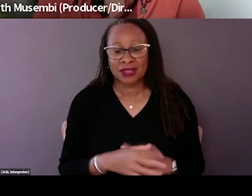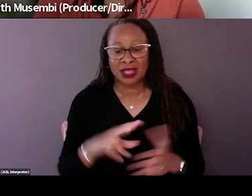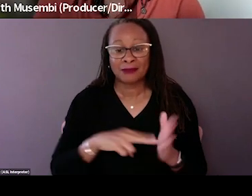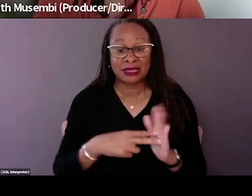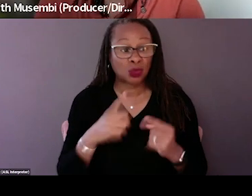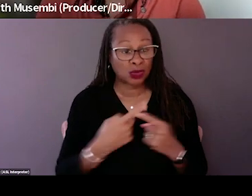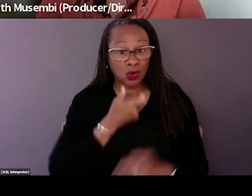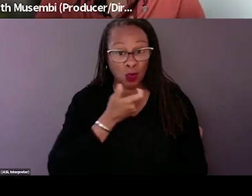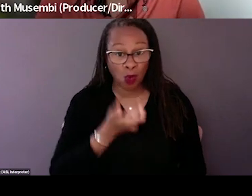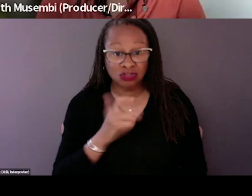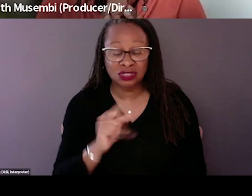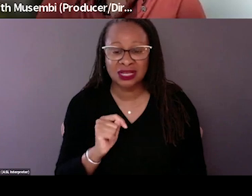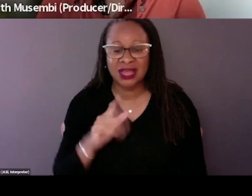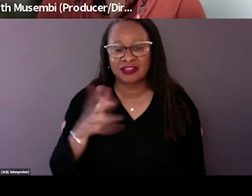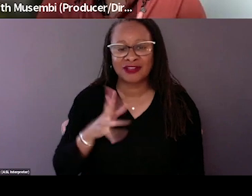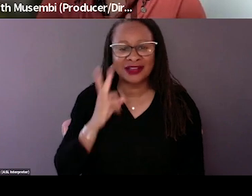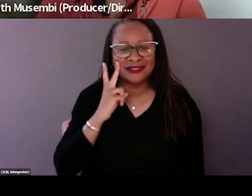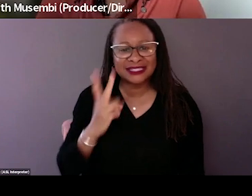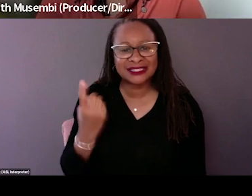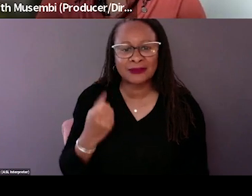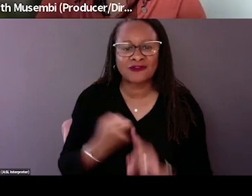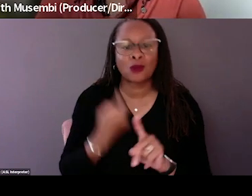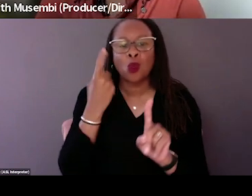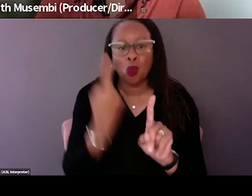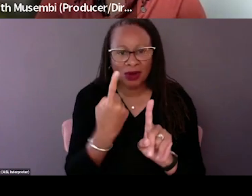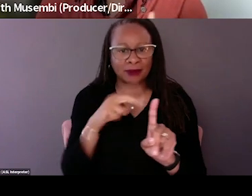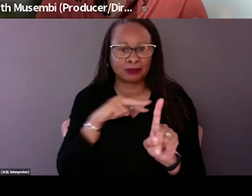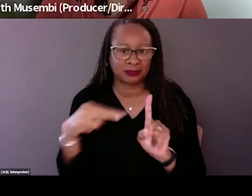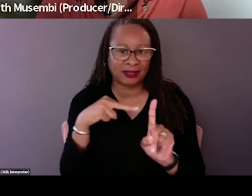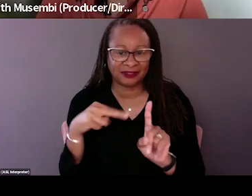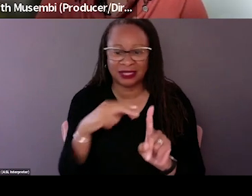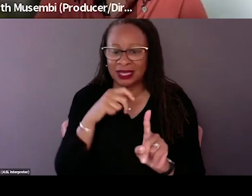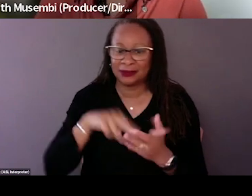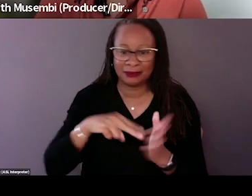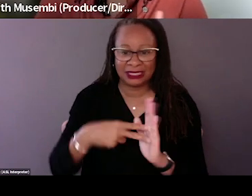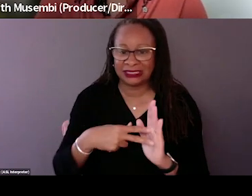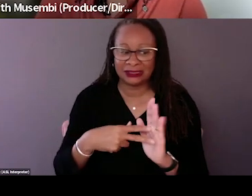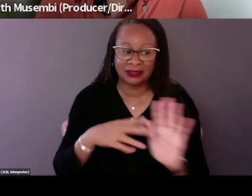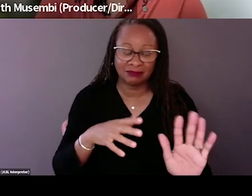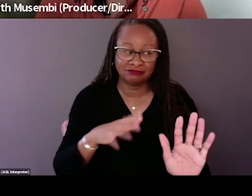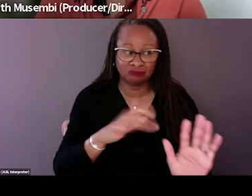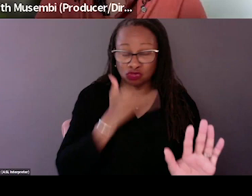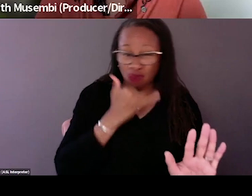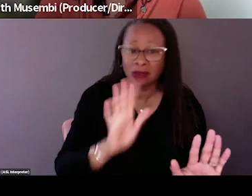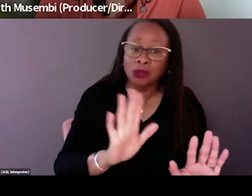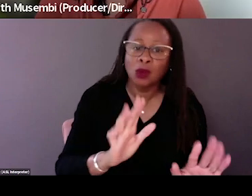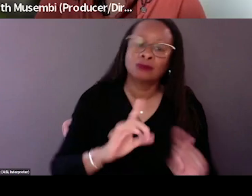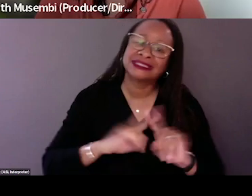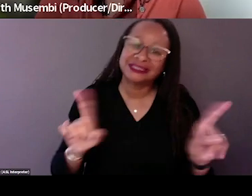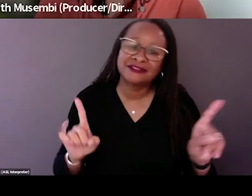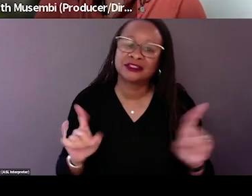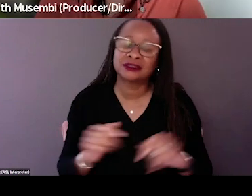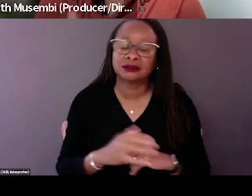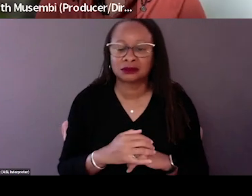this, you're kind of seeing something from one perspective, not to say that it's wrong. It's just, it's different. And I